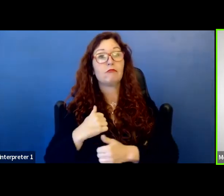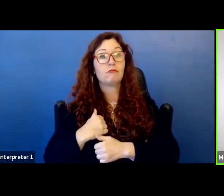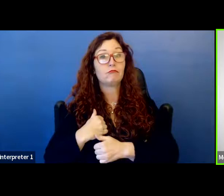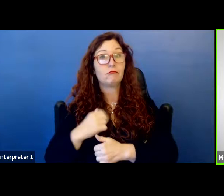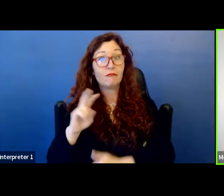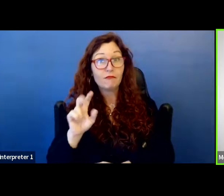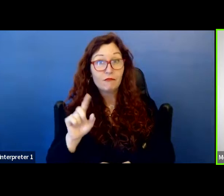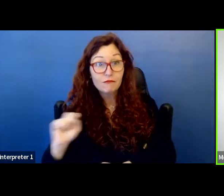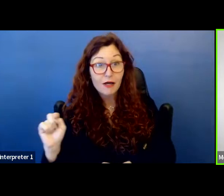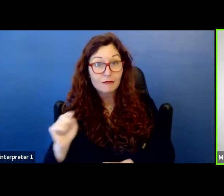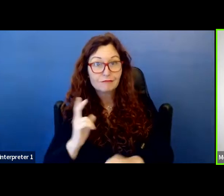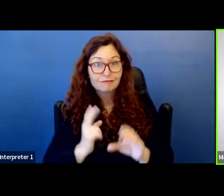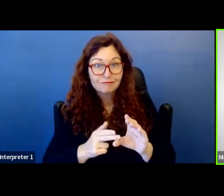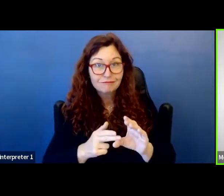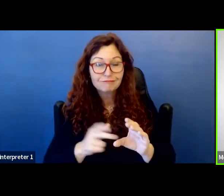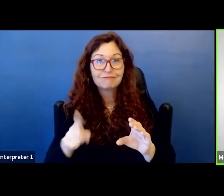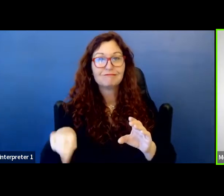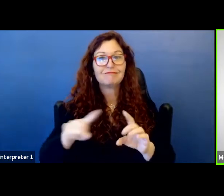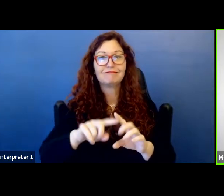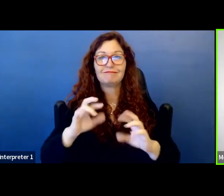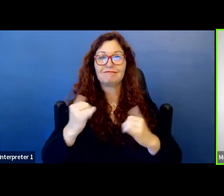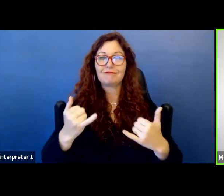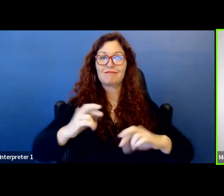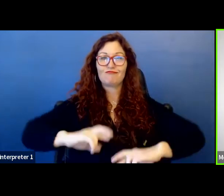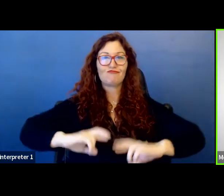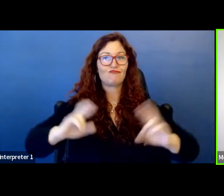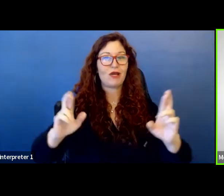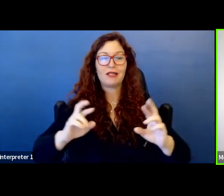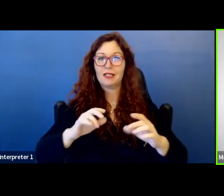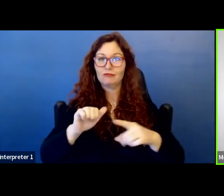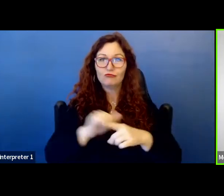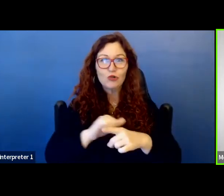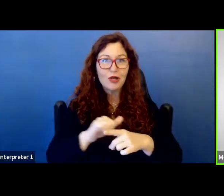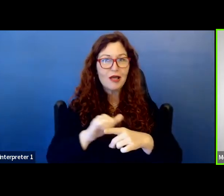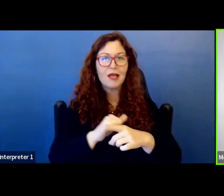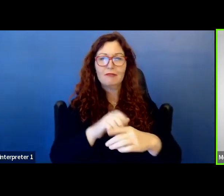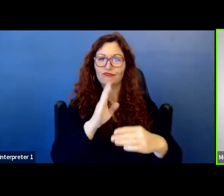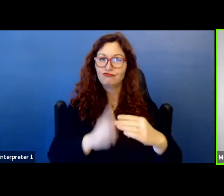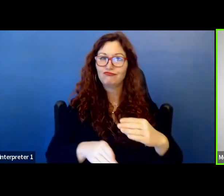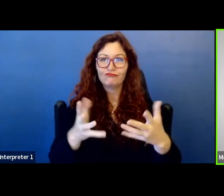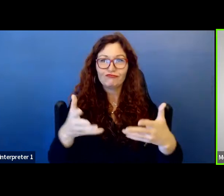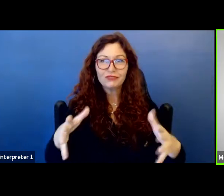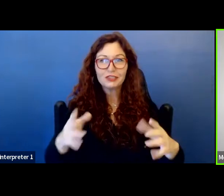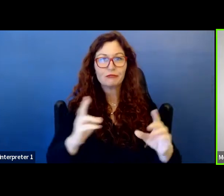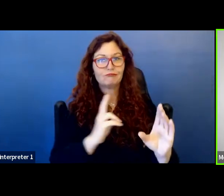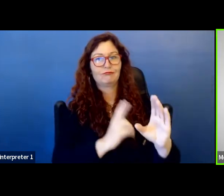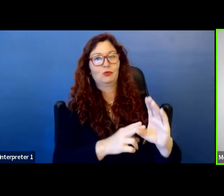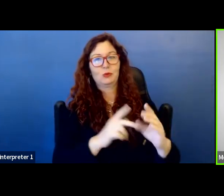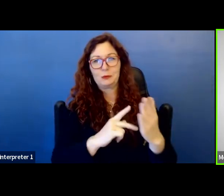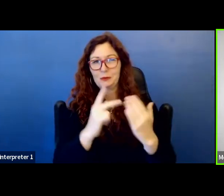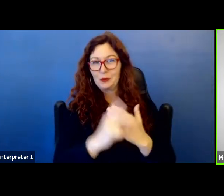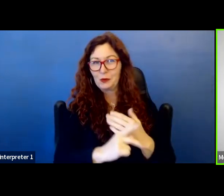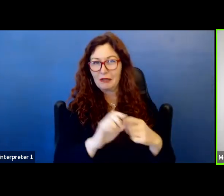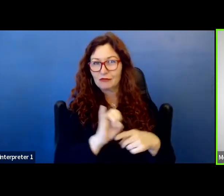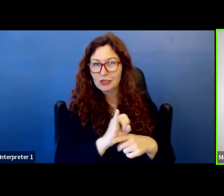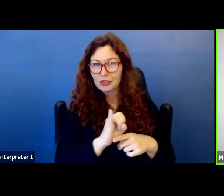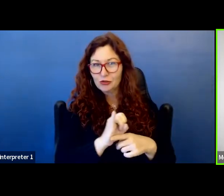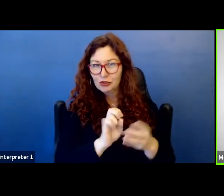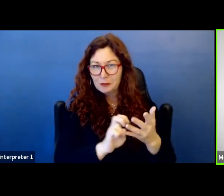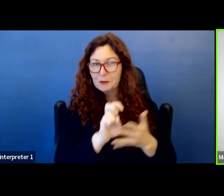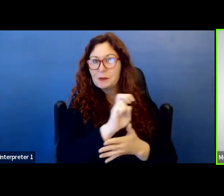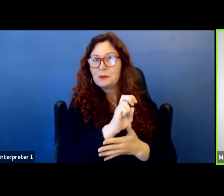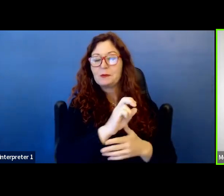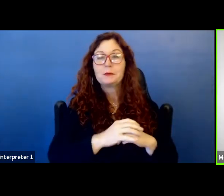people who are now in registered apprenticeship programs napster recently launched our new 501c3 called trades